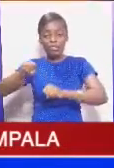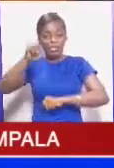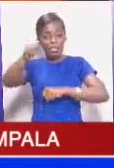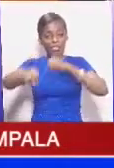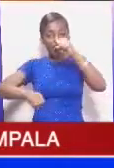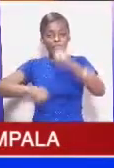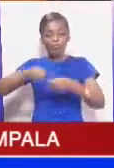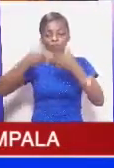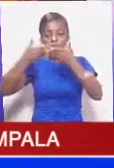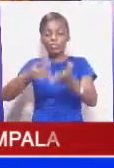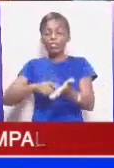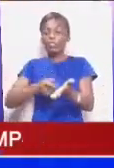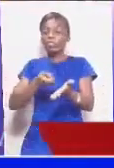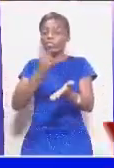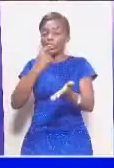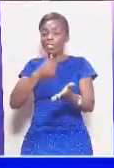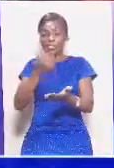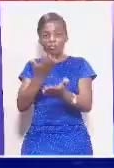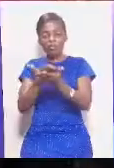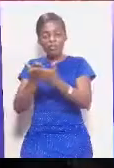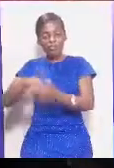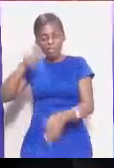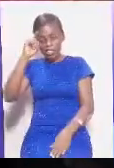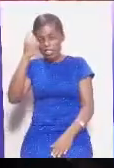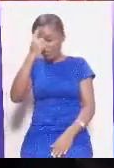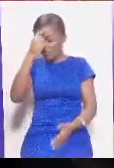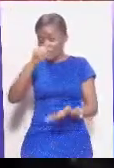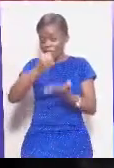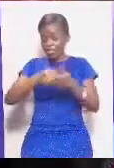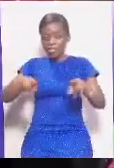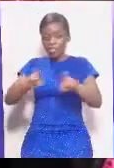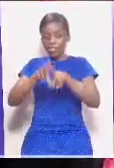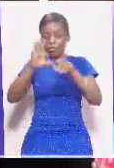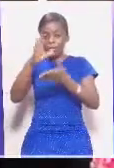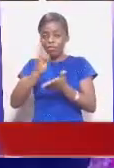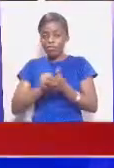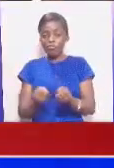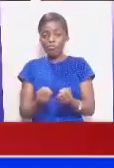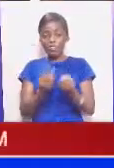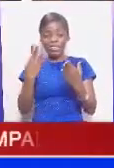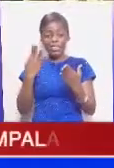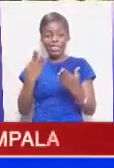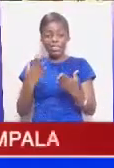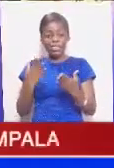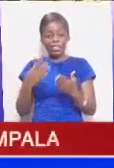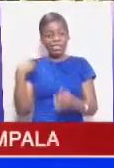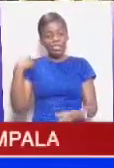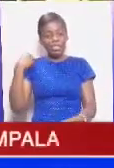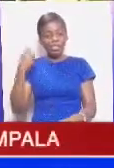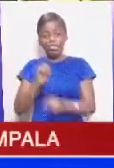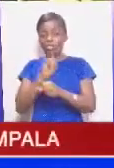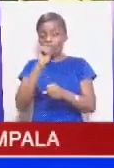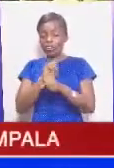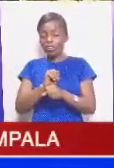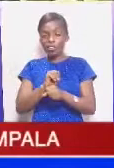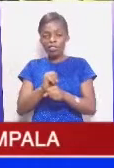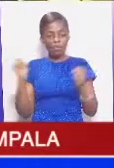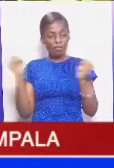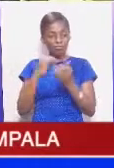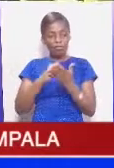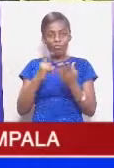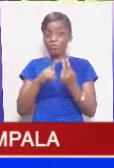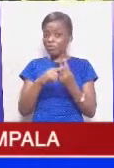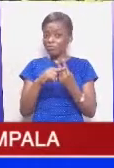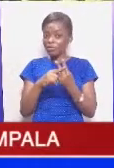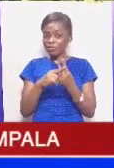obugaali. Mushabe ayagala gavumenti ebakwasizeeko ne banne kuba basinga bakolagwa bwannakyewa. Abalwadde abali HIV positive